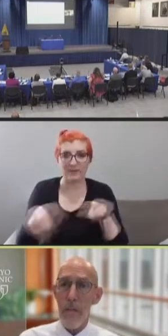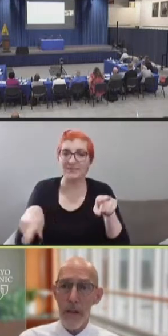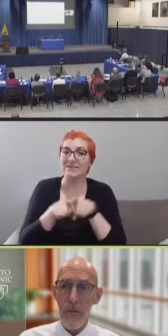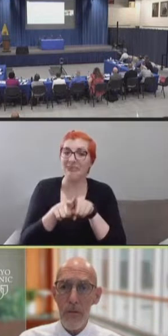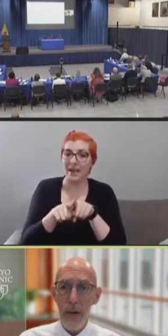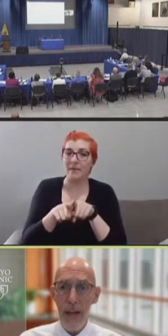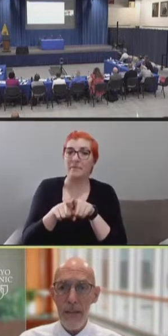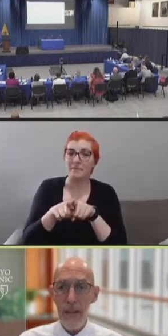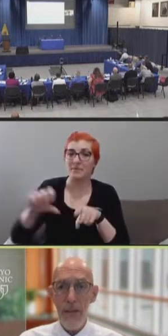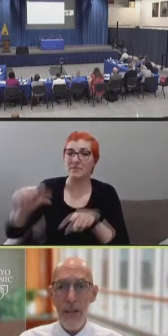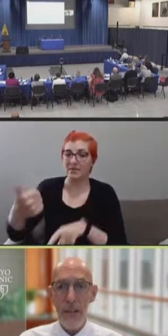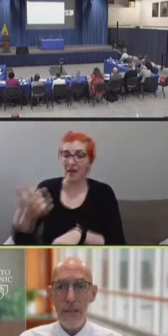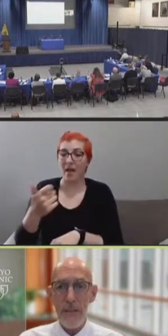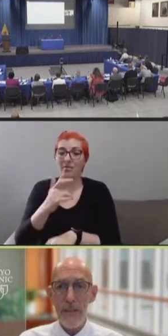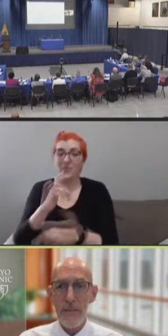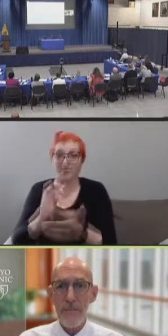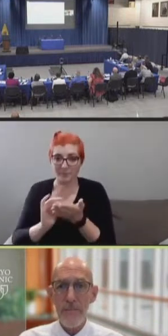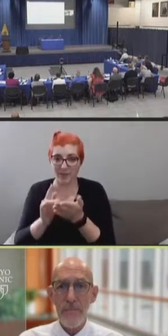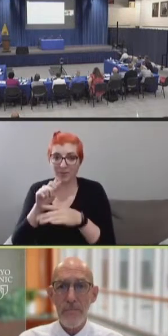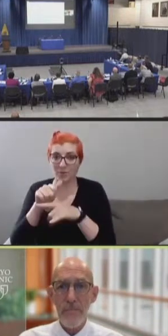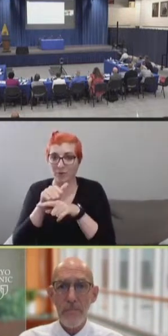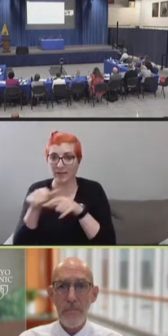our medical practice. Next.